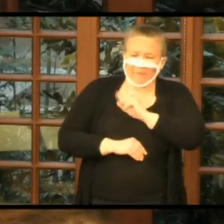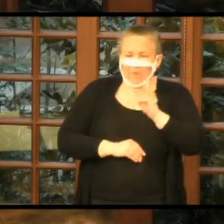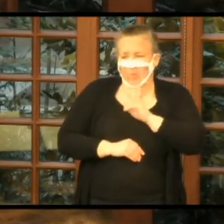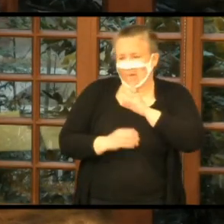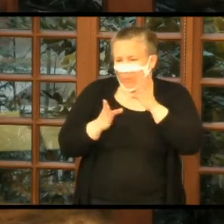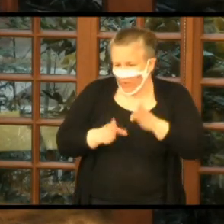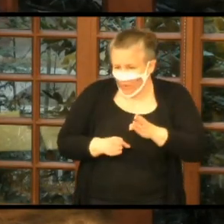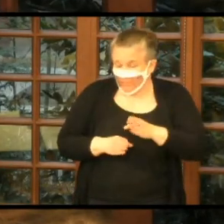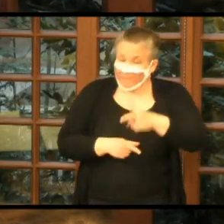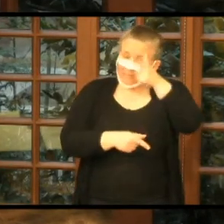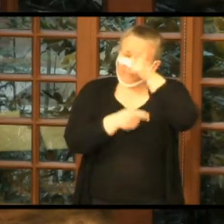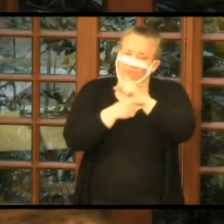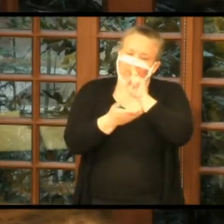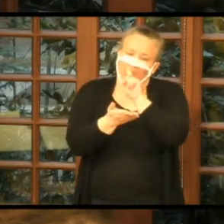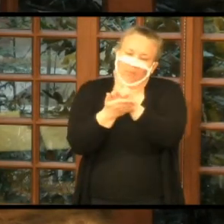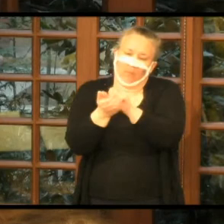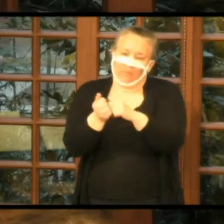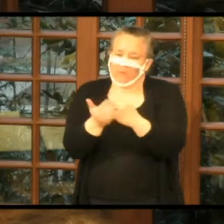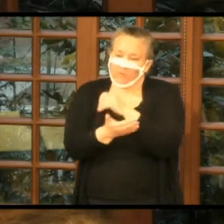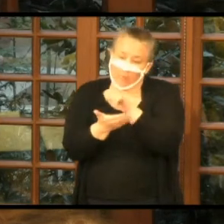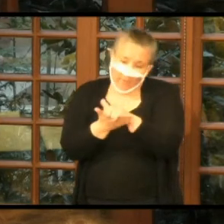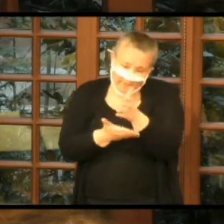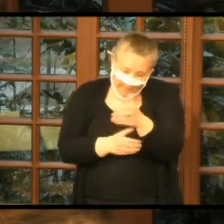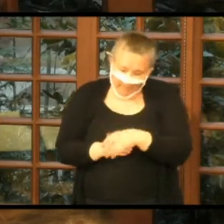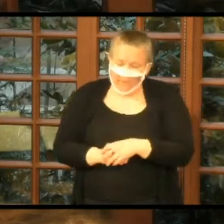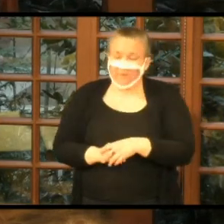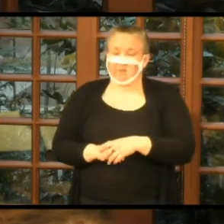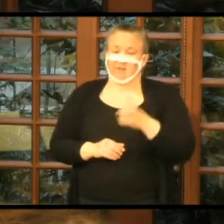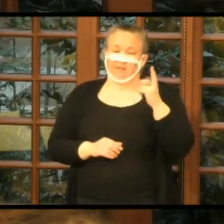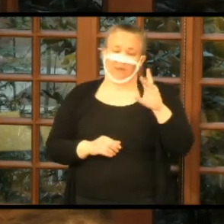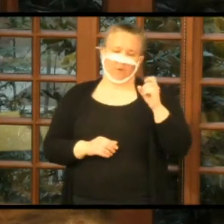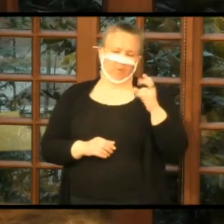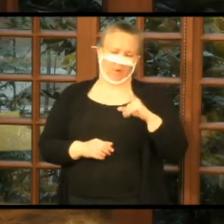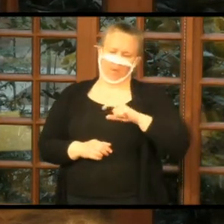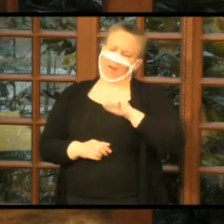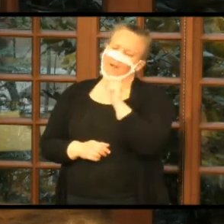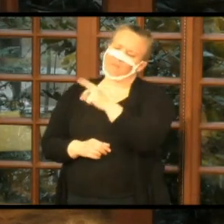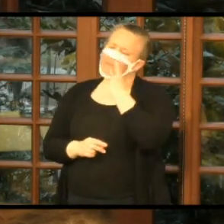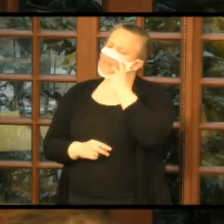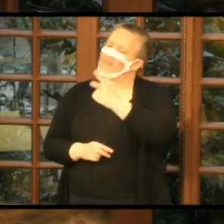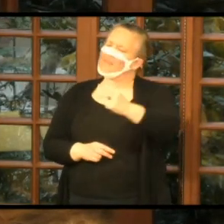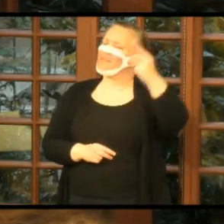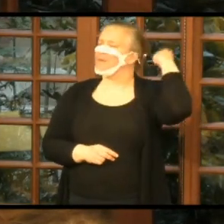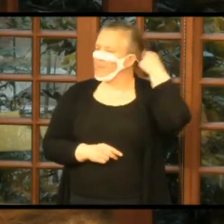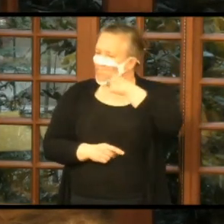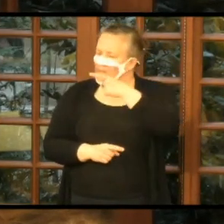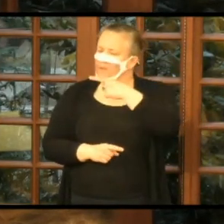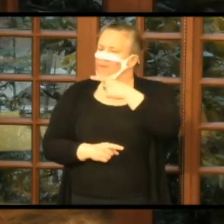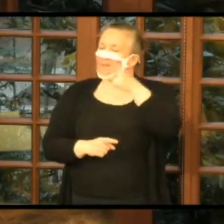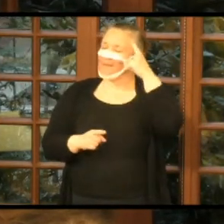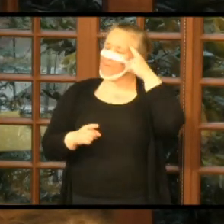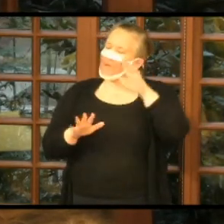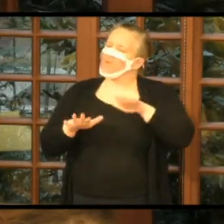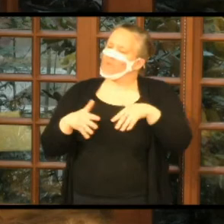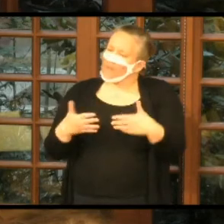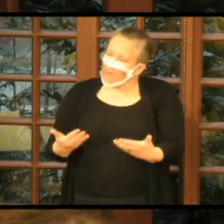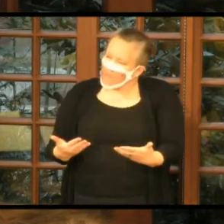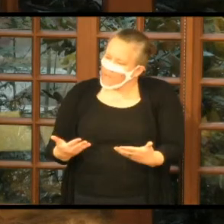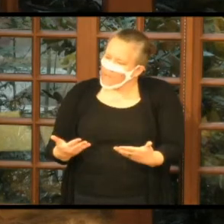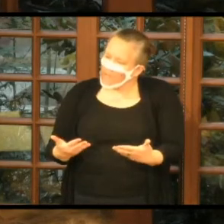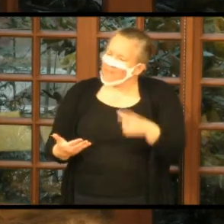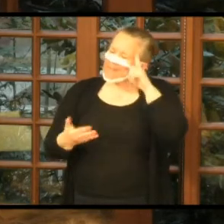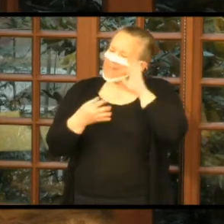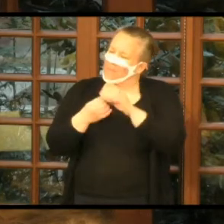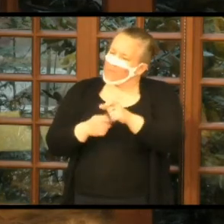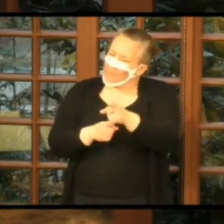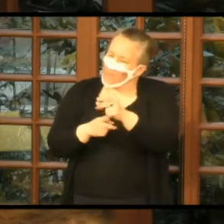her brother in love with his new wife. Dr. Cromer asked her to think back, to relax her mind, come to the moment